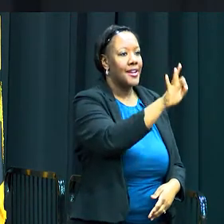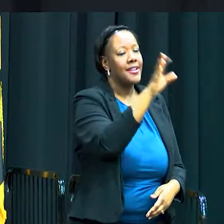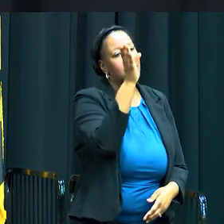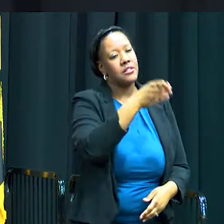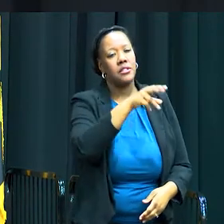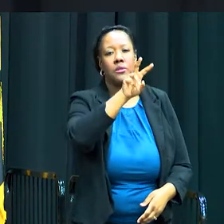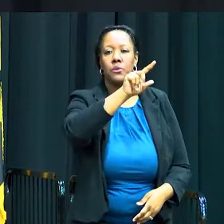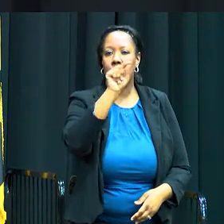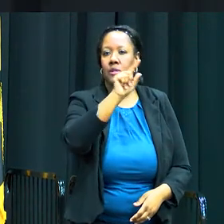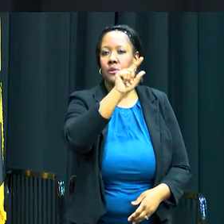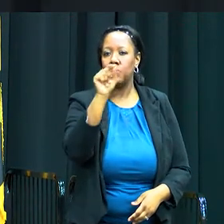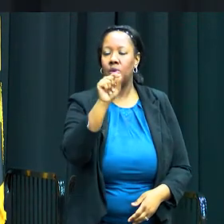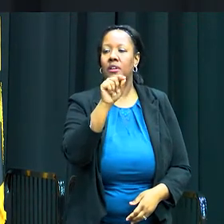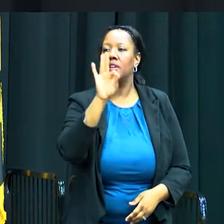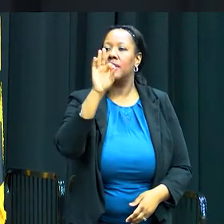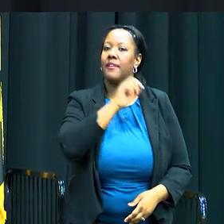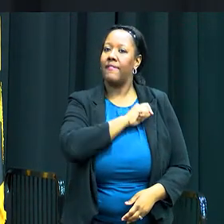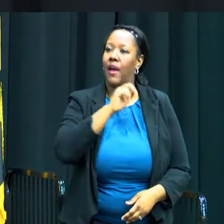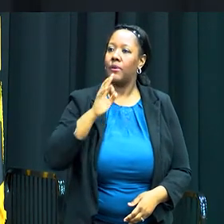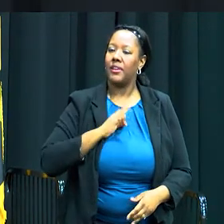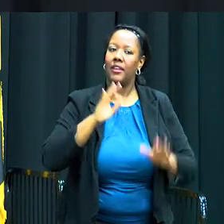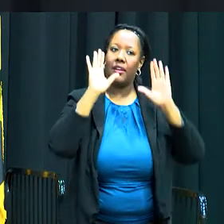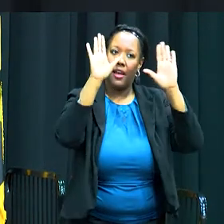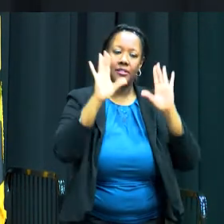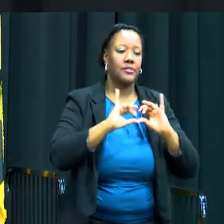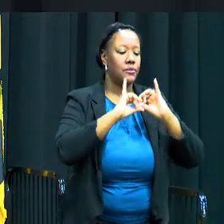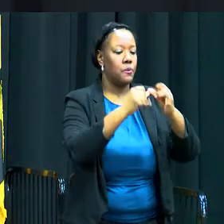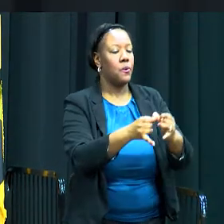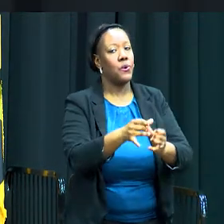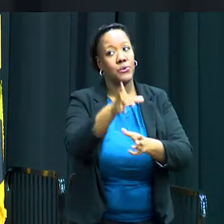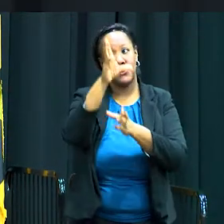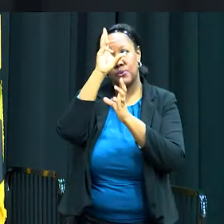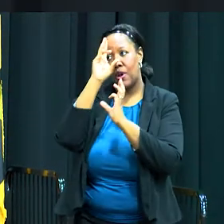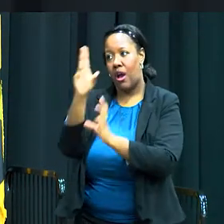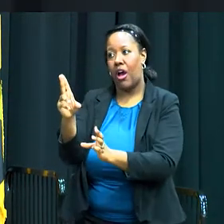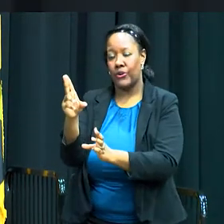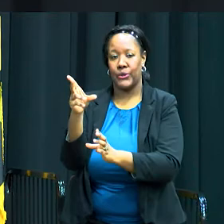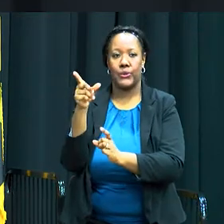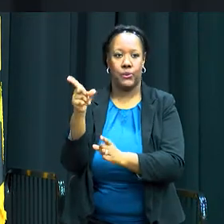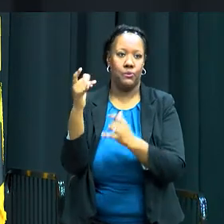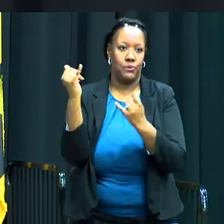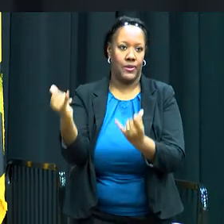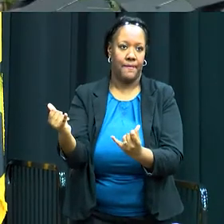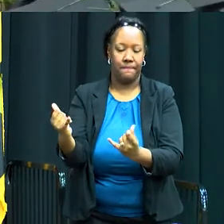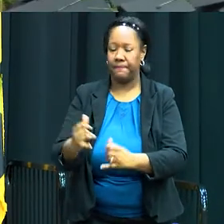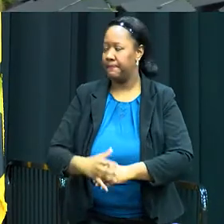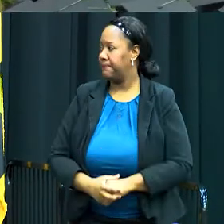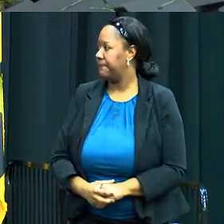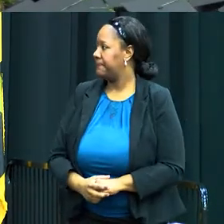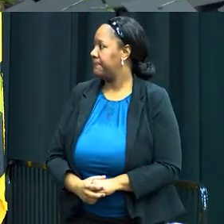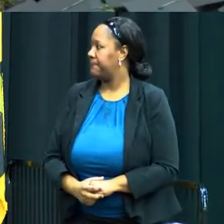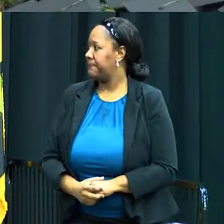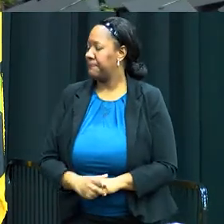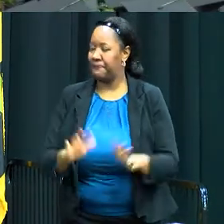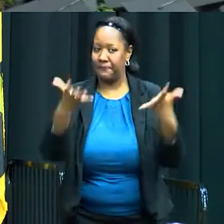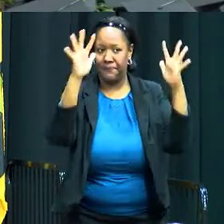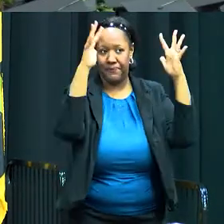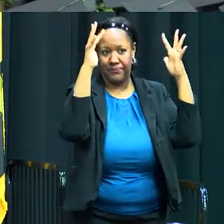2019-2020 Faculty Excellence Award honoring adjunct faculty to you today.